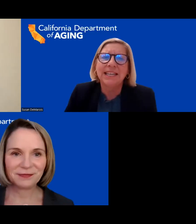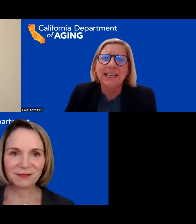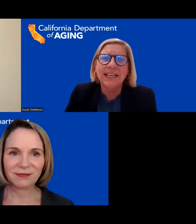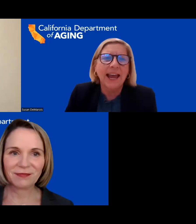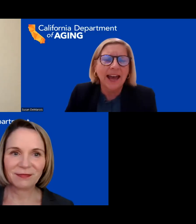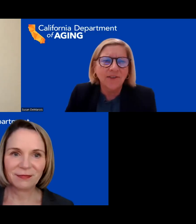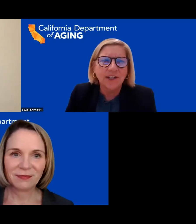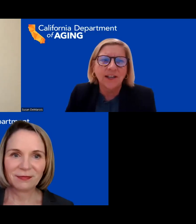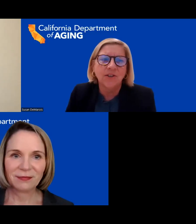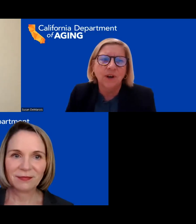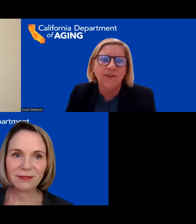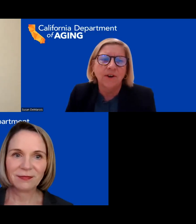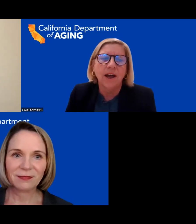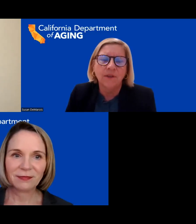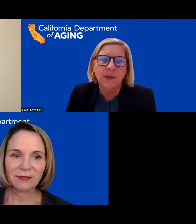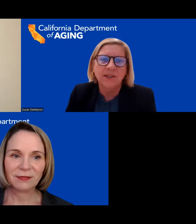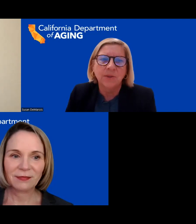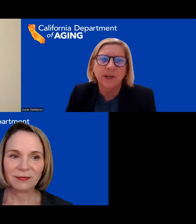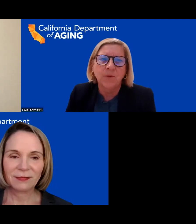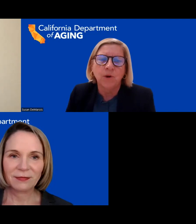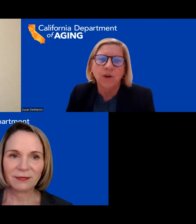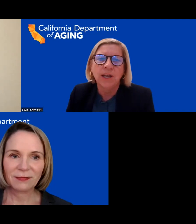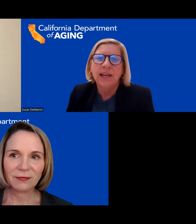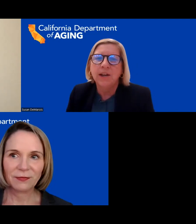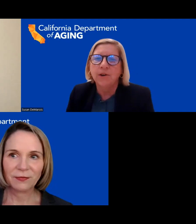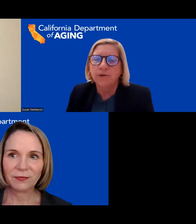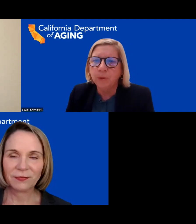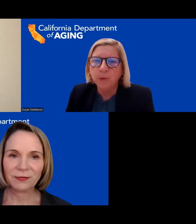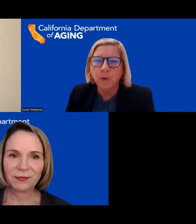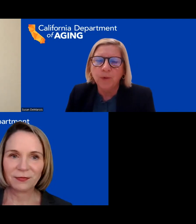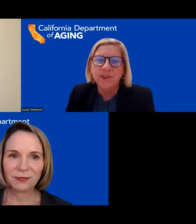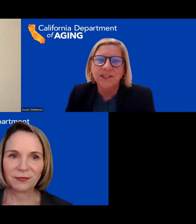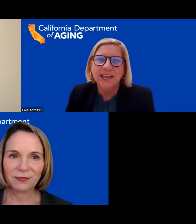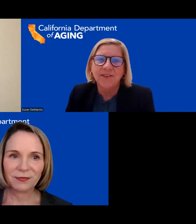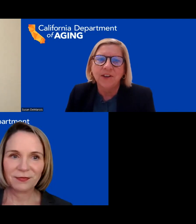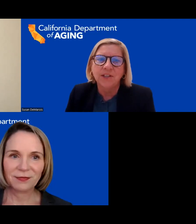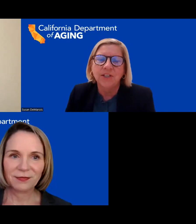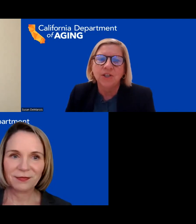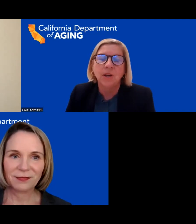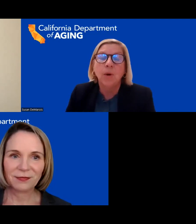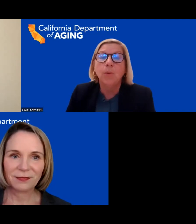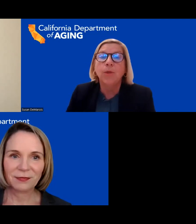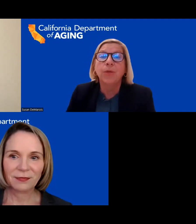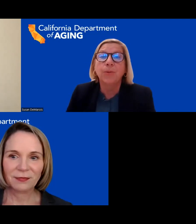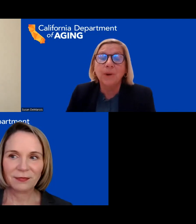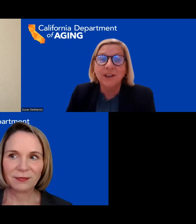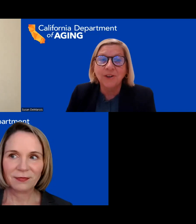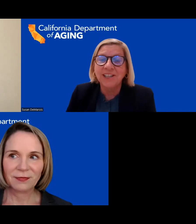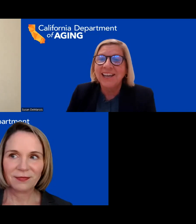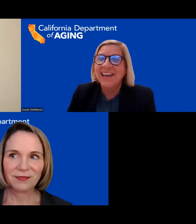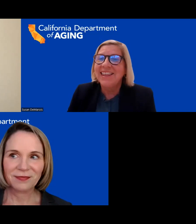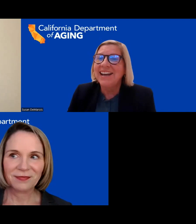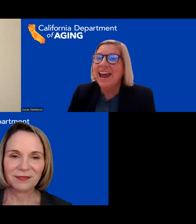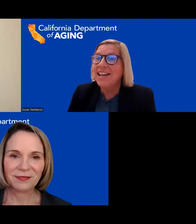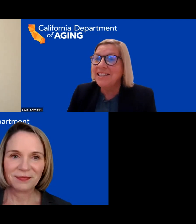a key advocate and driver of the master plan work in her former role with the SCAN Foundation. We're